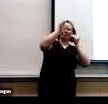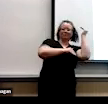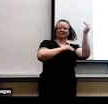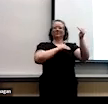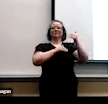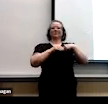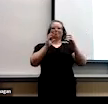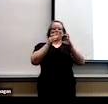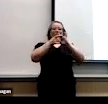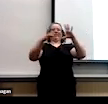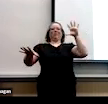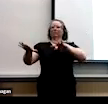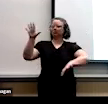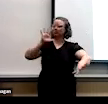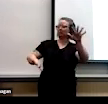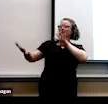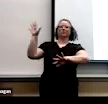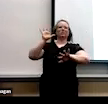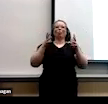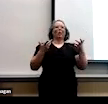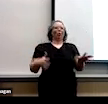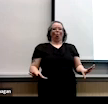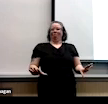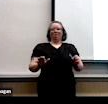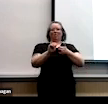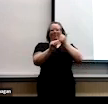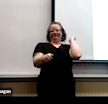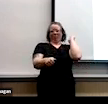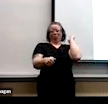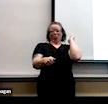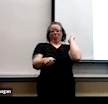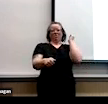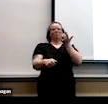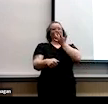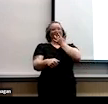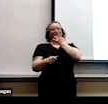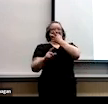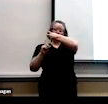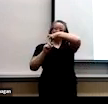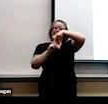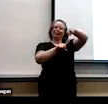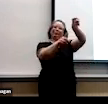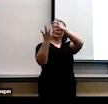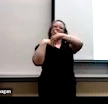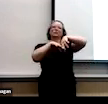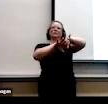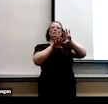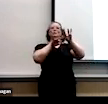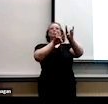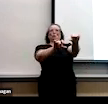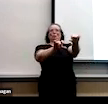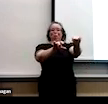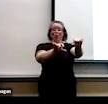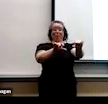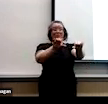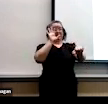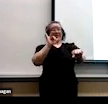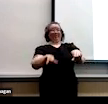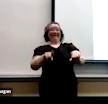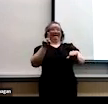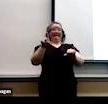is like a real reason why that happens with a set cut point, usually around 18 or 21, potentially on where you work.